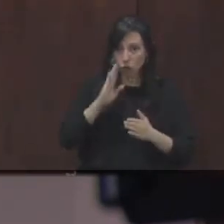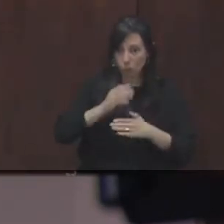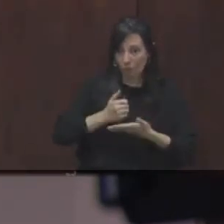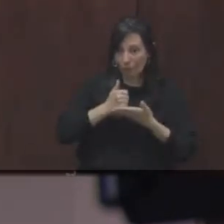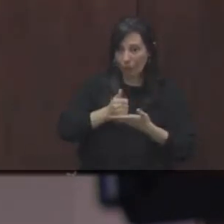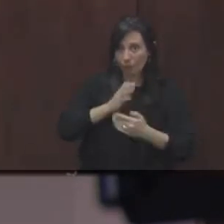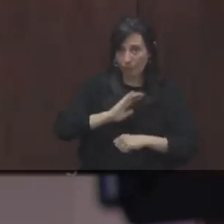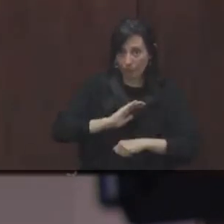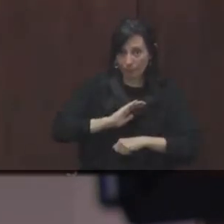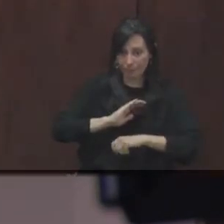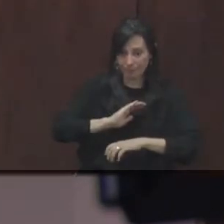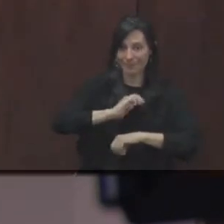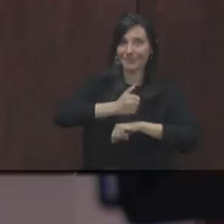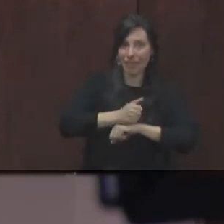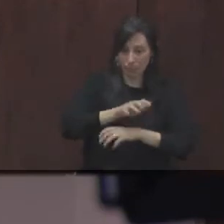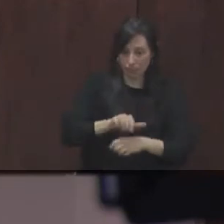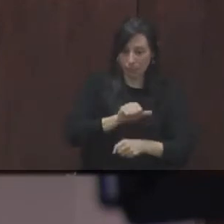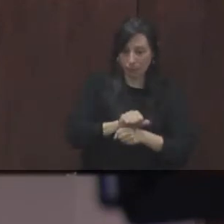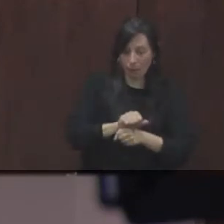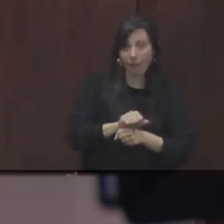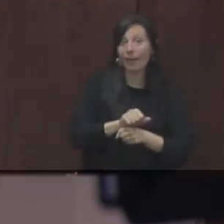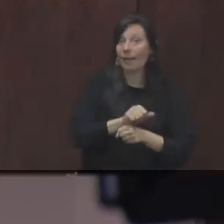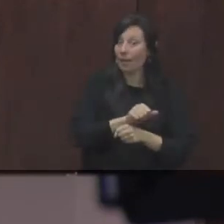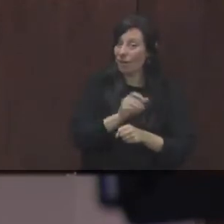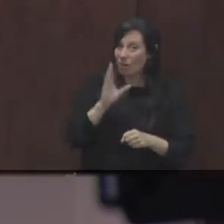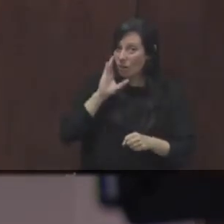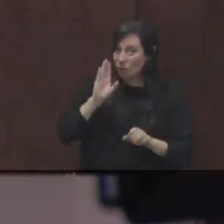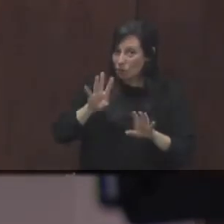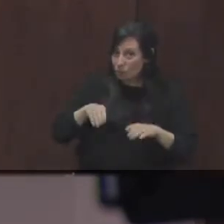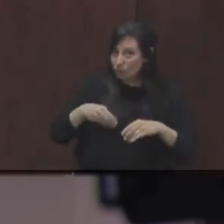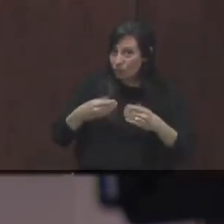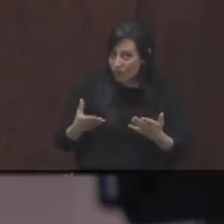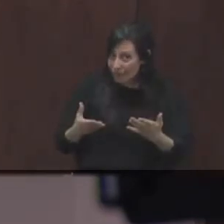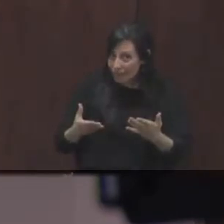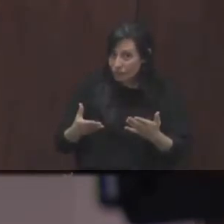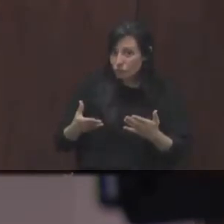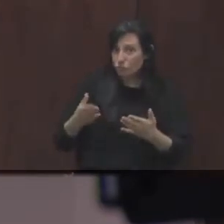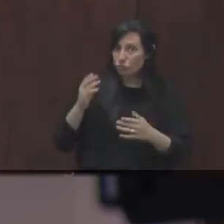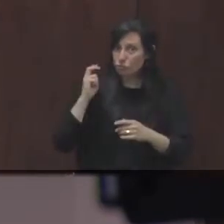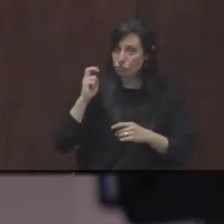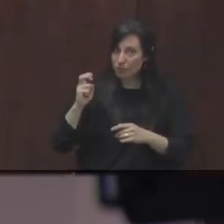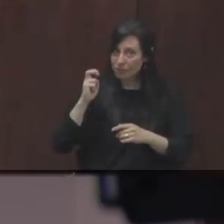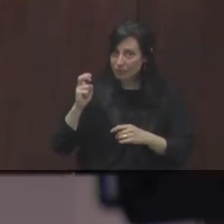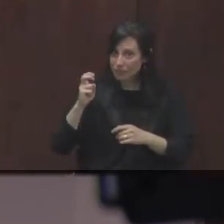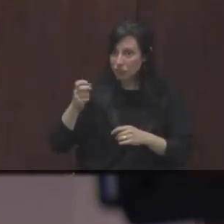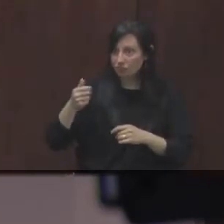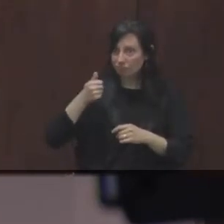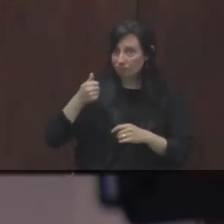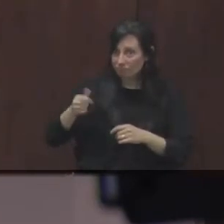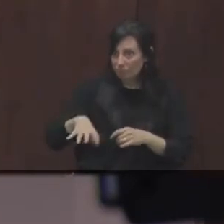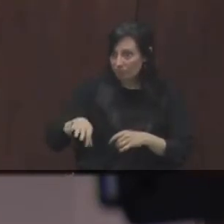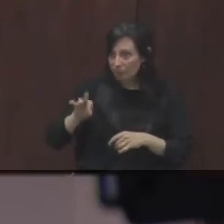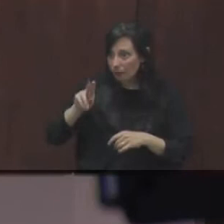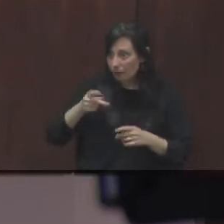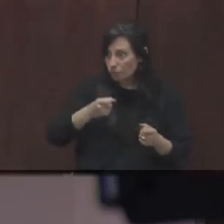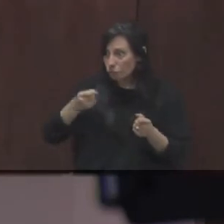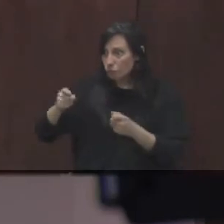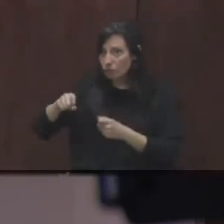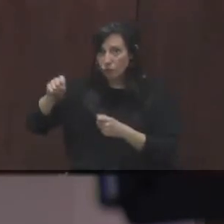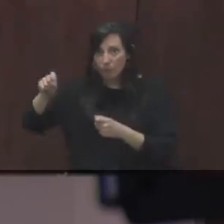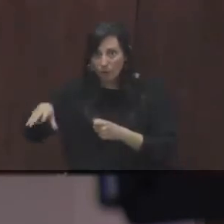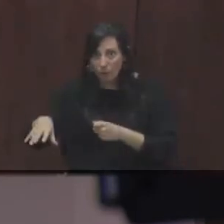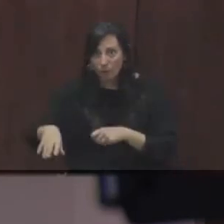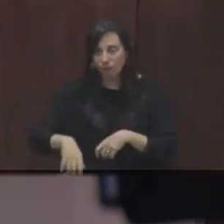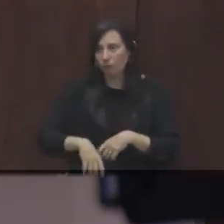but get them the transportation, the childcare, the things that they need to leave their homes to get the vaccine?